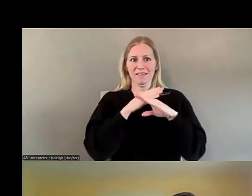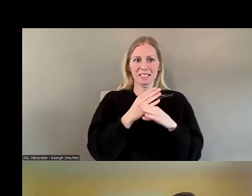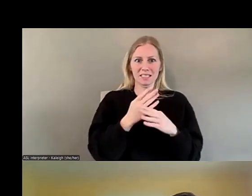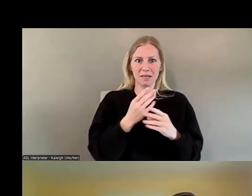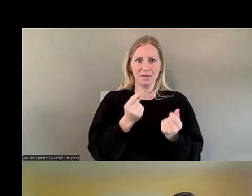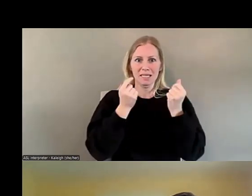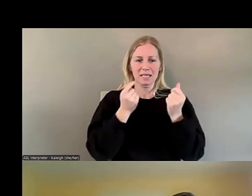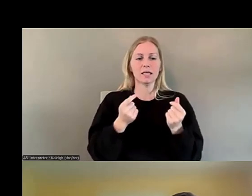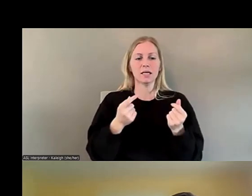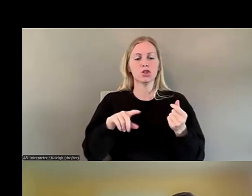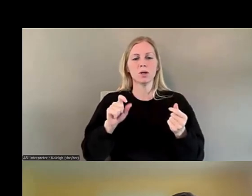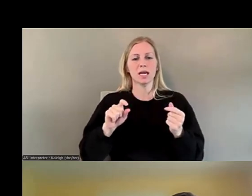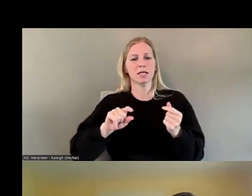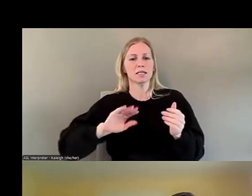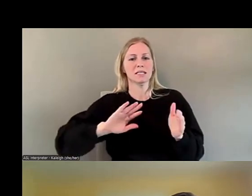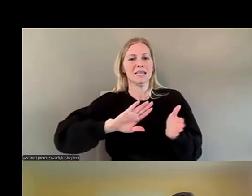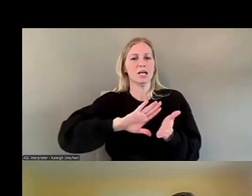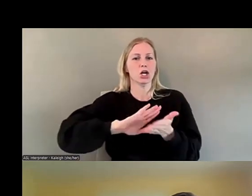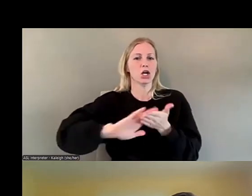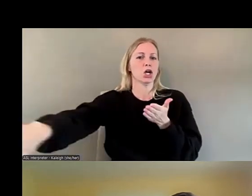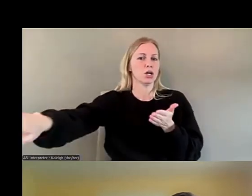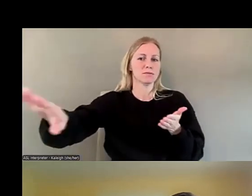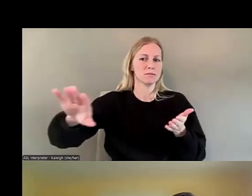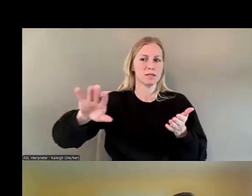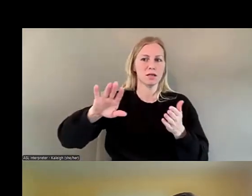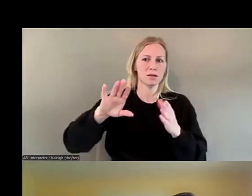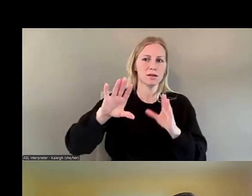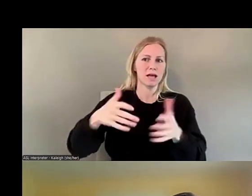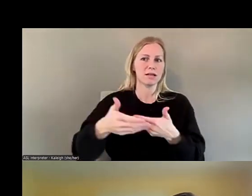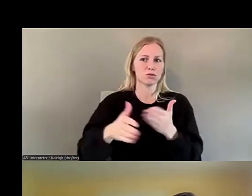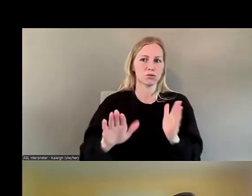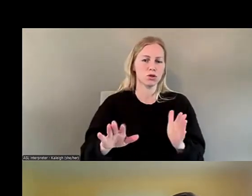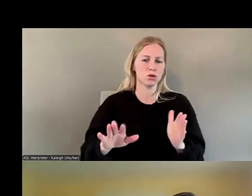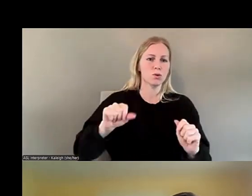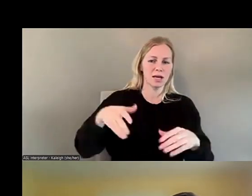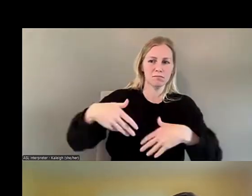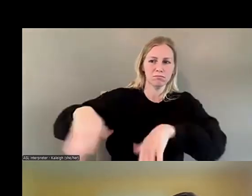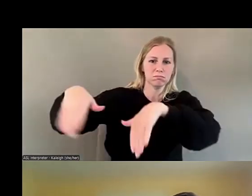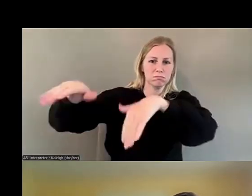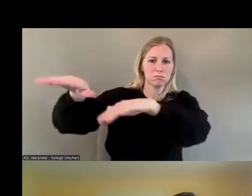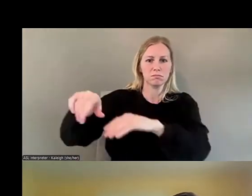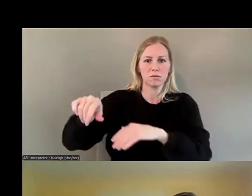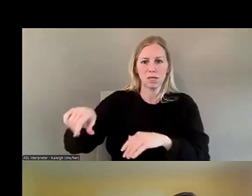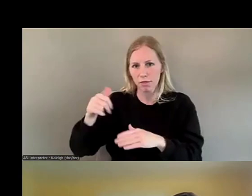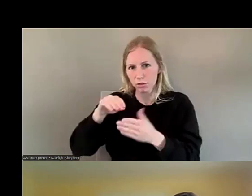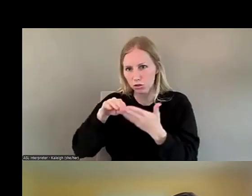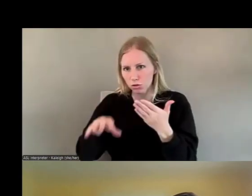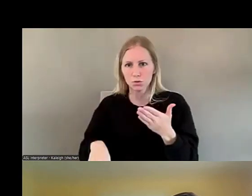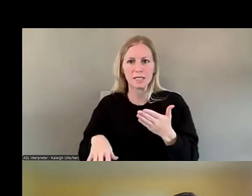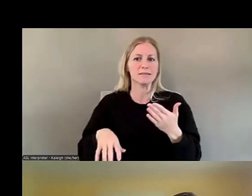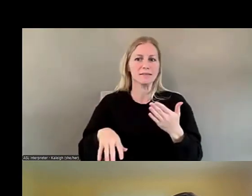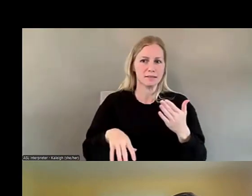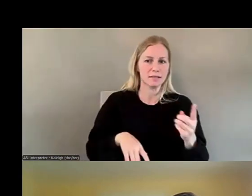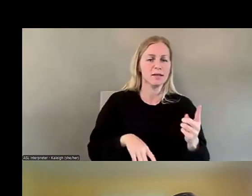there. I would hazard to say it's an appropriate strategy